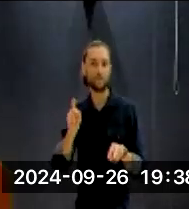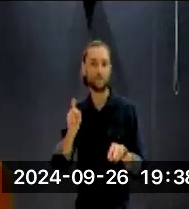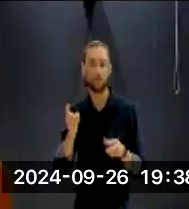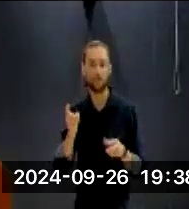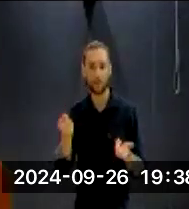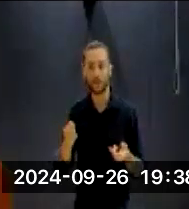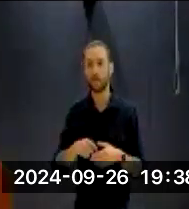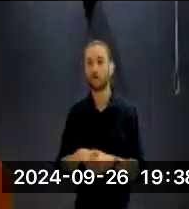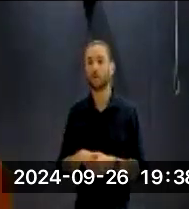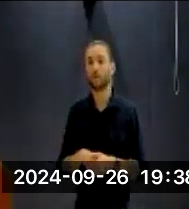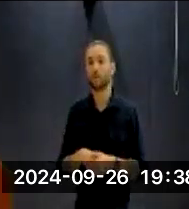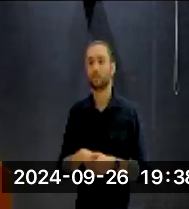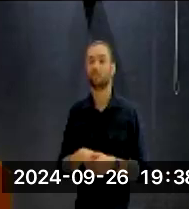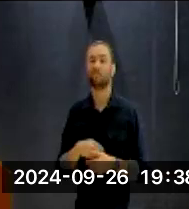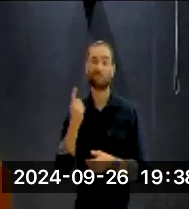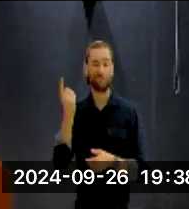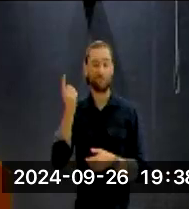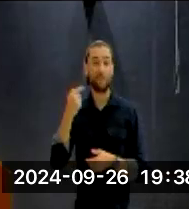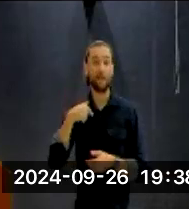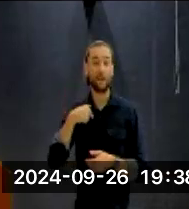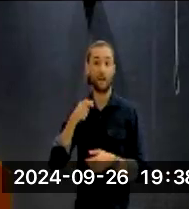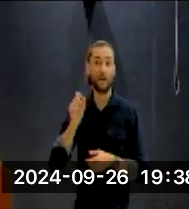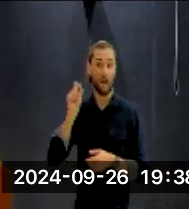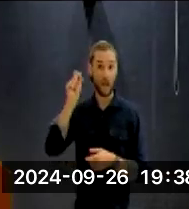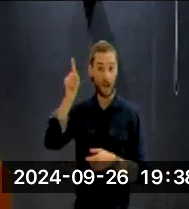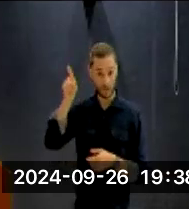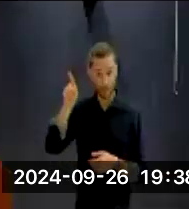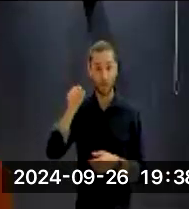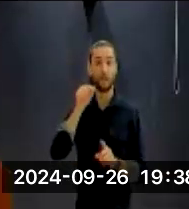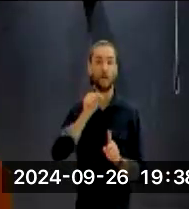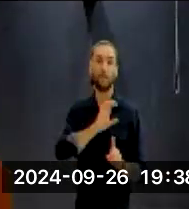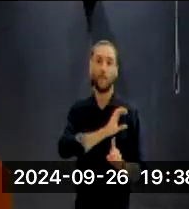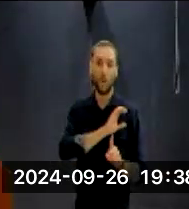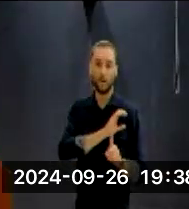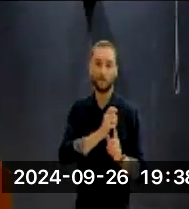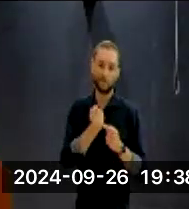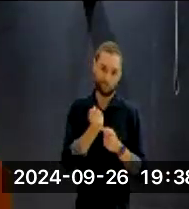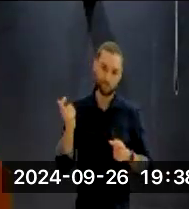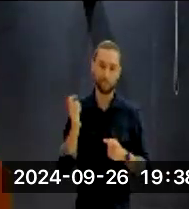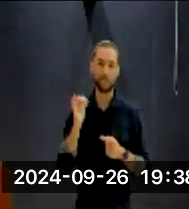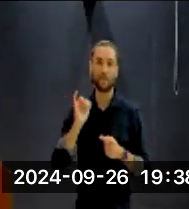accountability? One thing I ask you, please, to eliminate the police from this equation. Thank you.